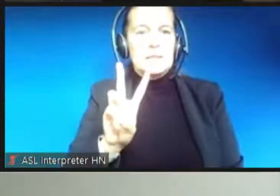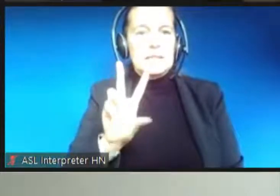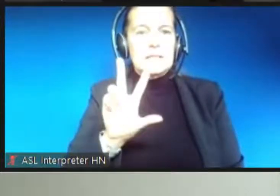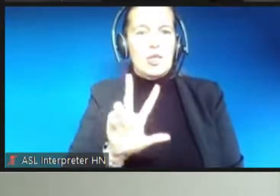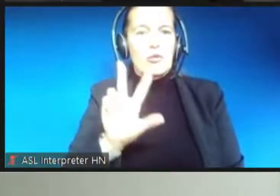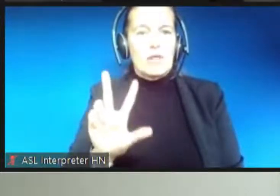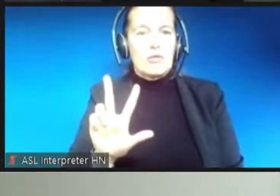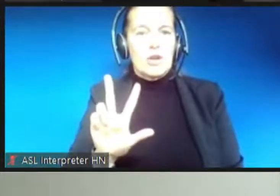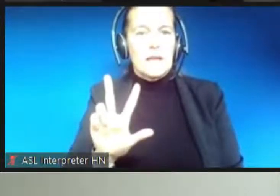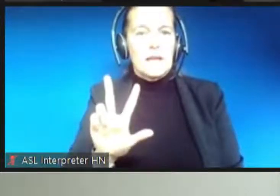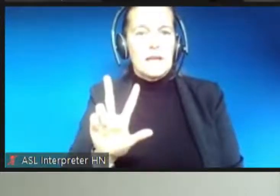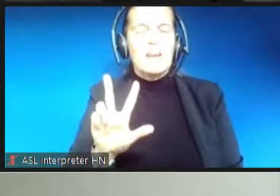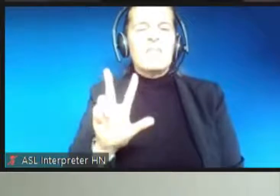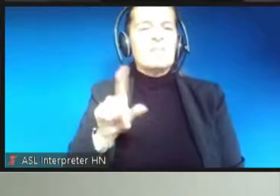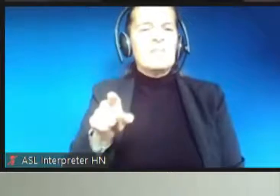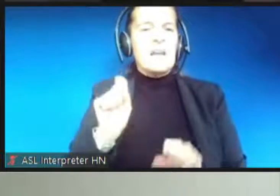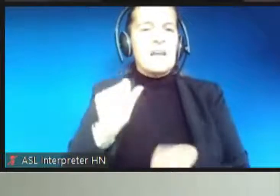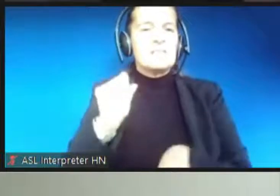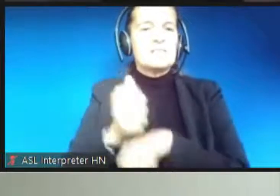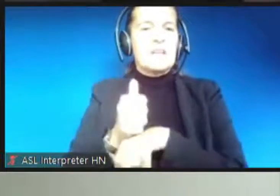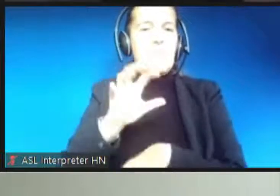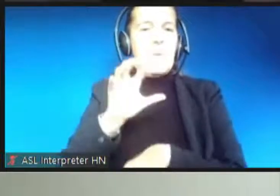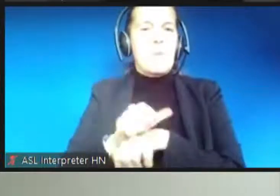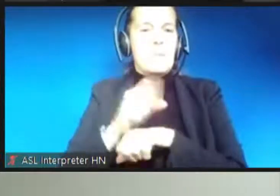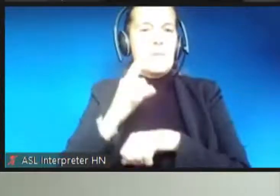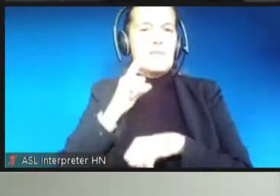707-472-2633 to get an appointment through the county.